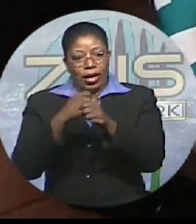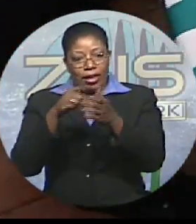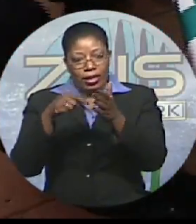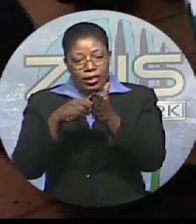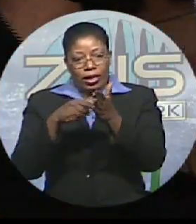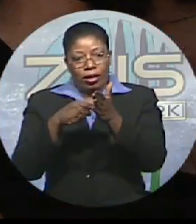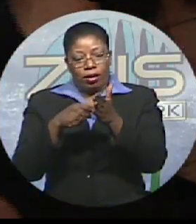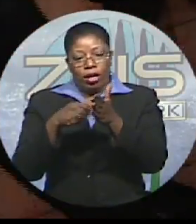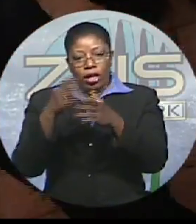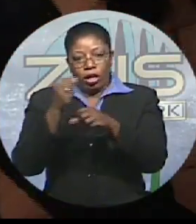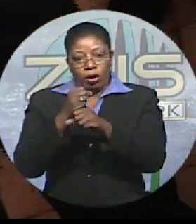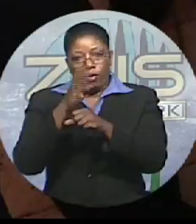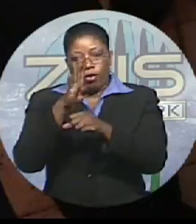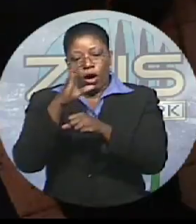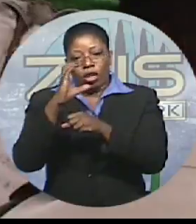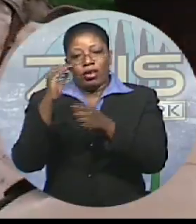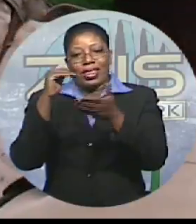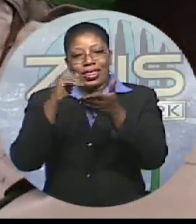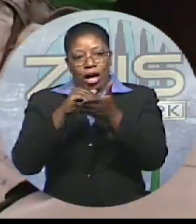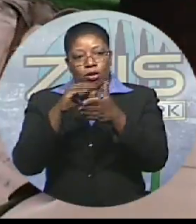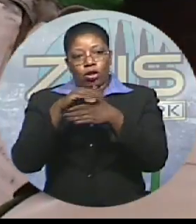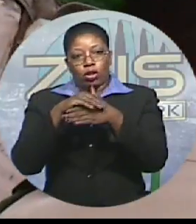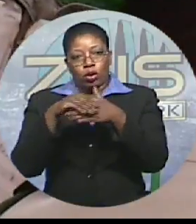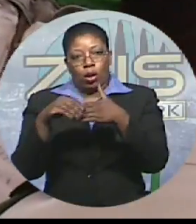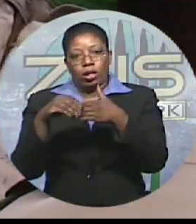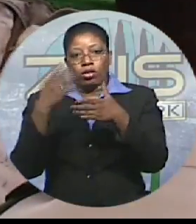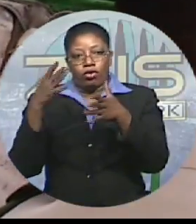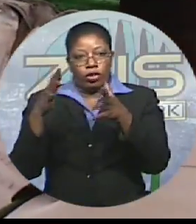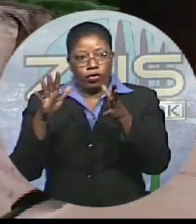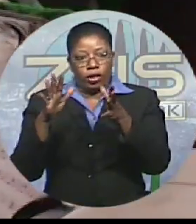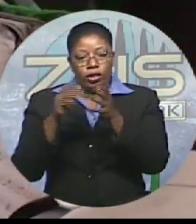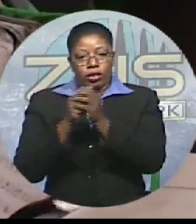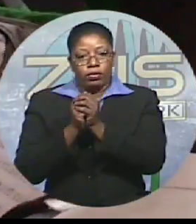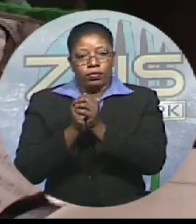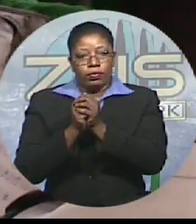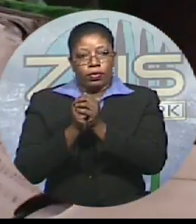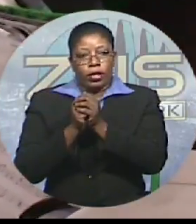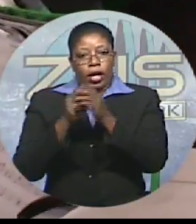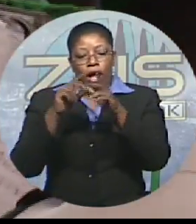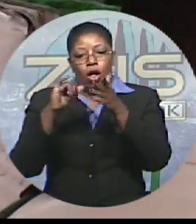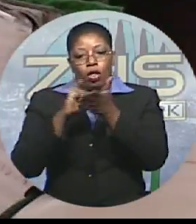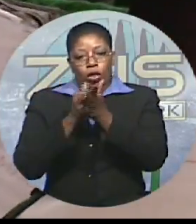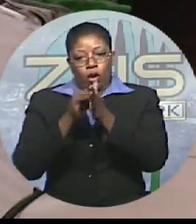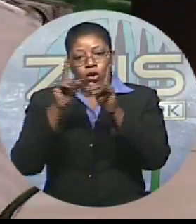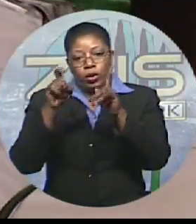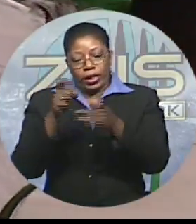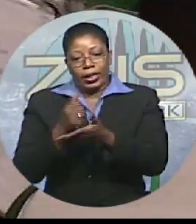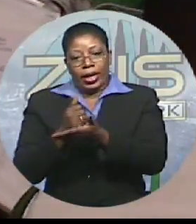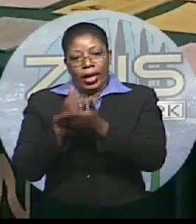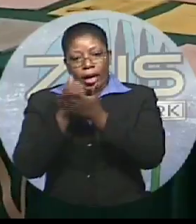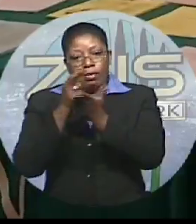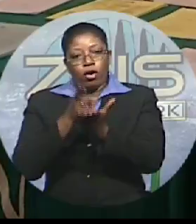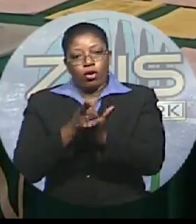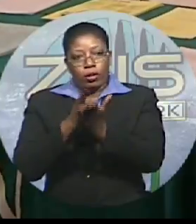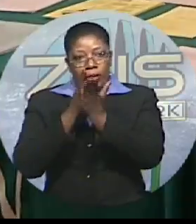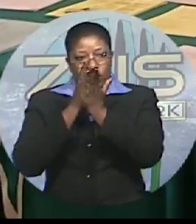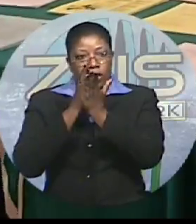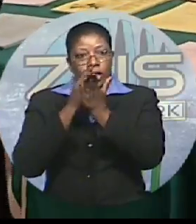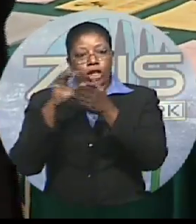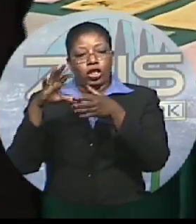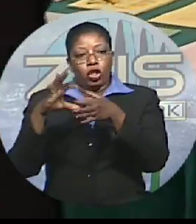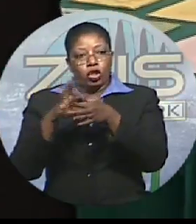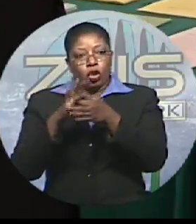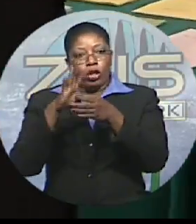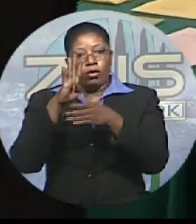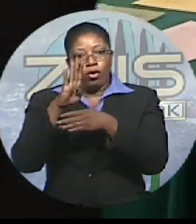they have seized in excess of $400,000 already. Now, for those drug users looking for rehabilitation or a listening ear, Chappelle says they can join the more